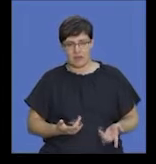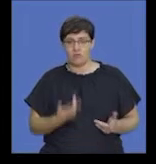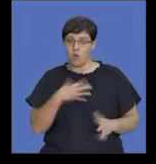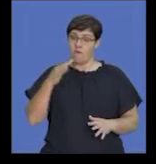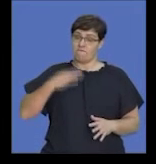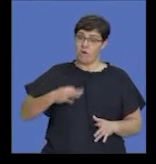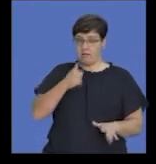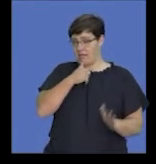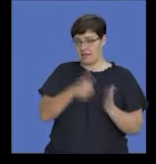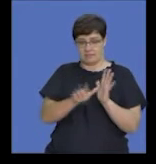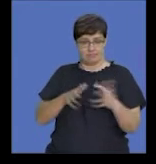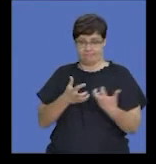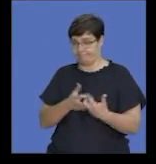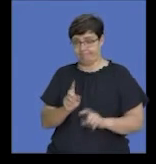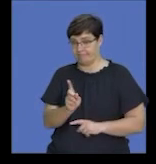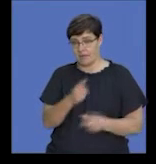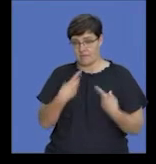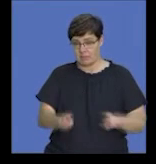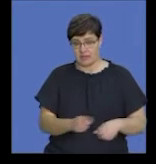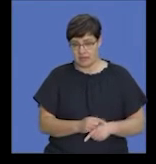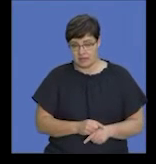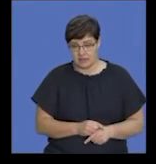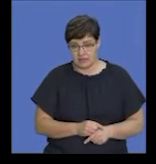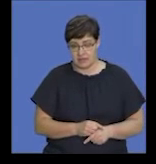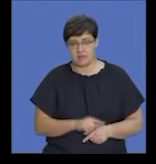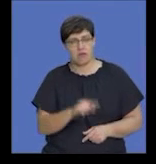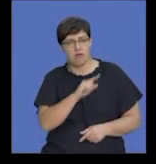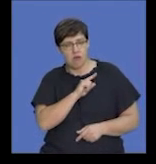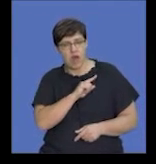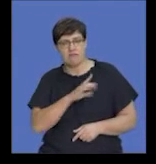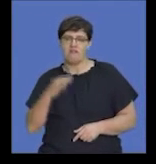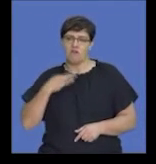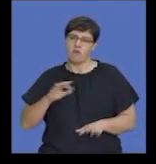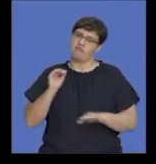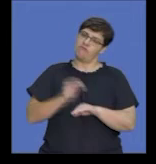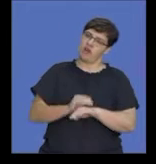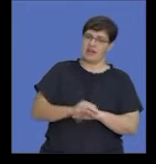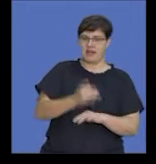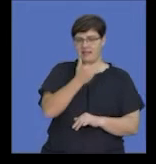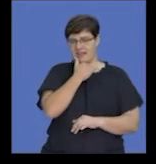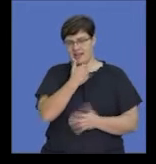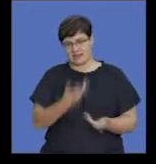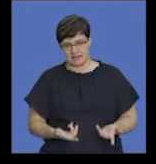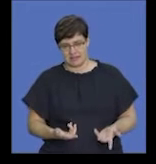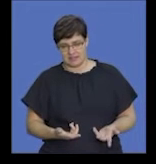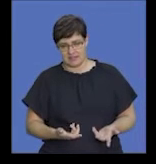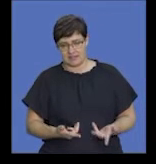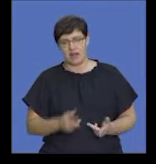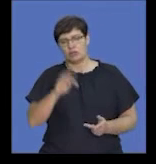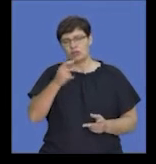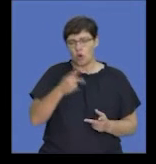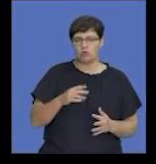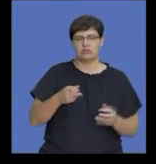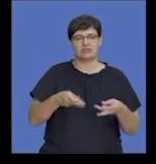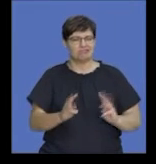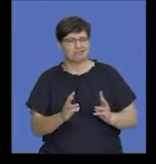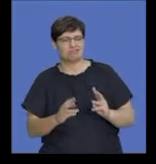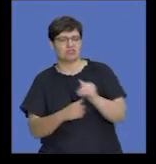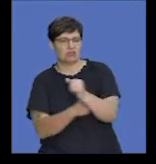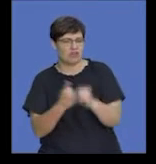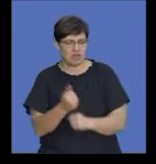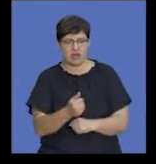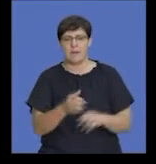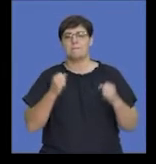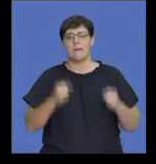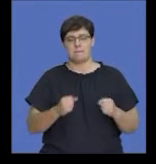letters unless it is a formal friendly letter. The format, tone, style, structure remains